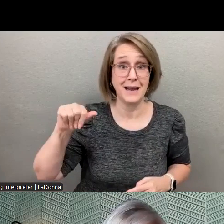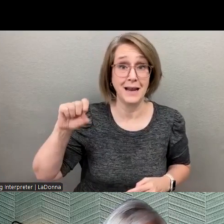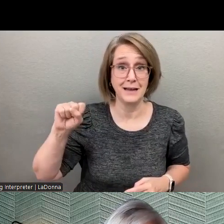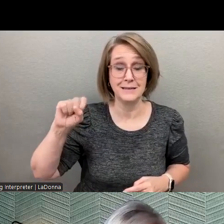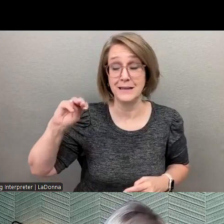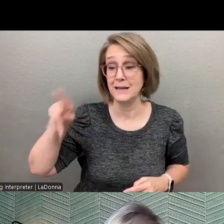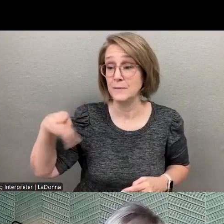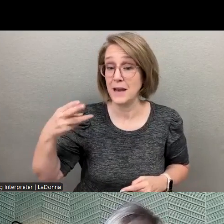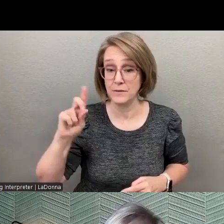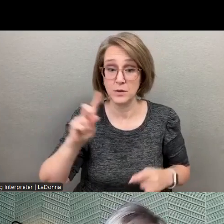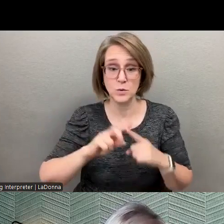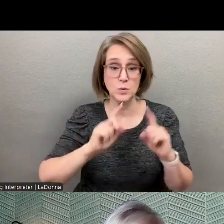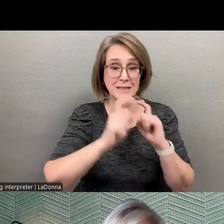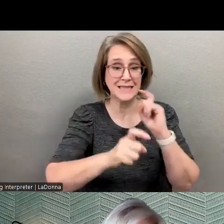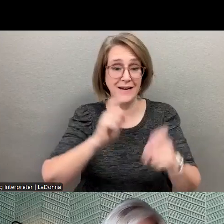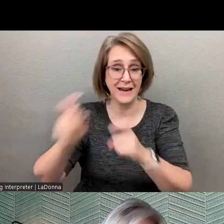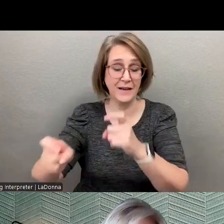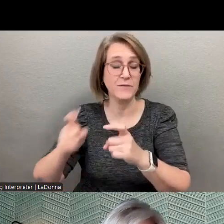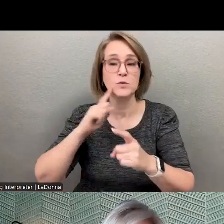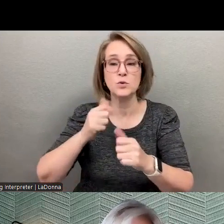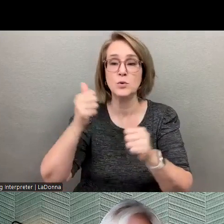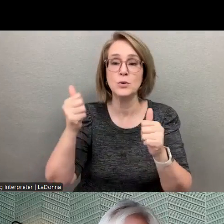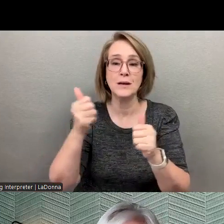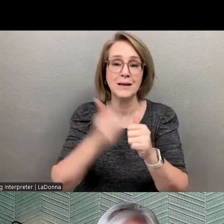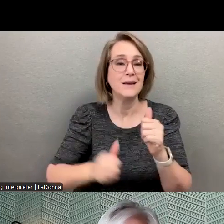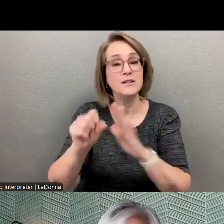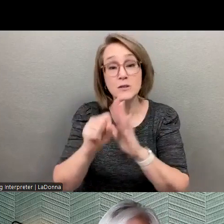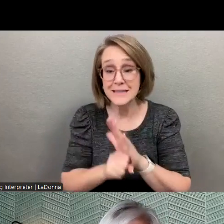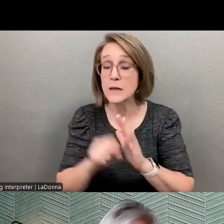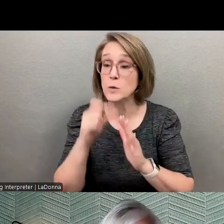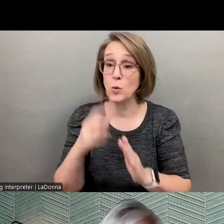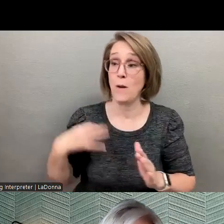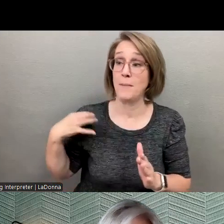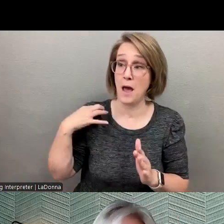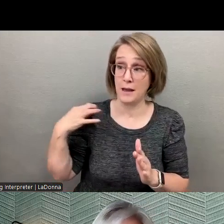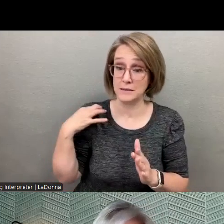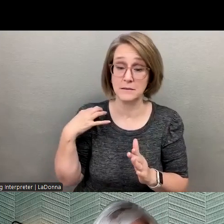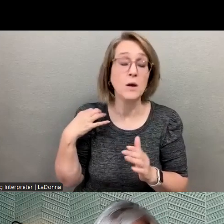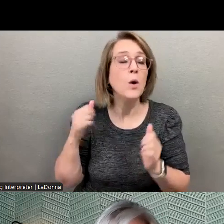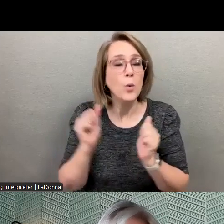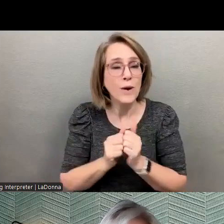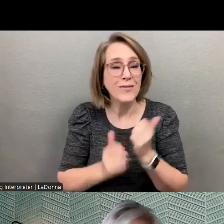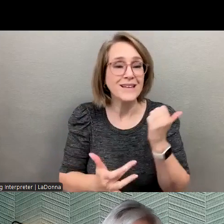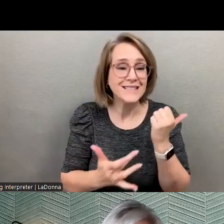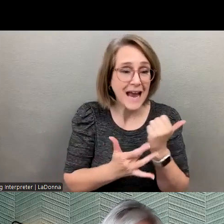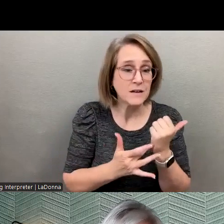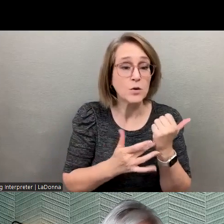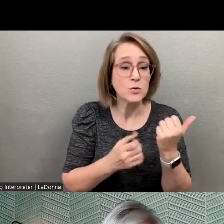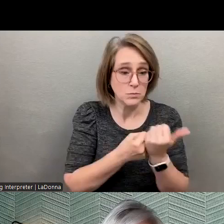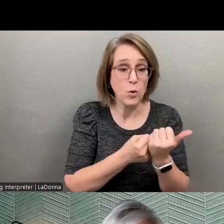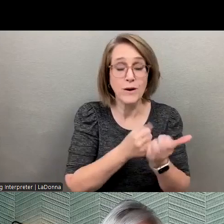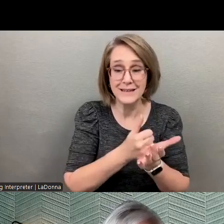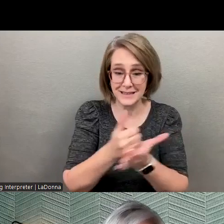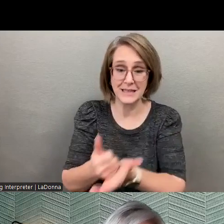to states, along with support and technical assistance to do transformative work